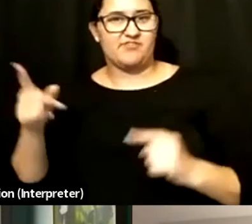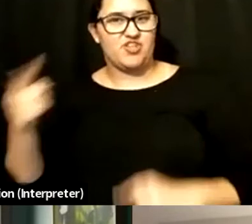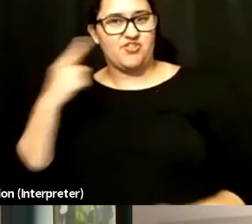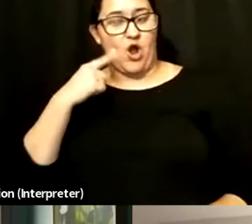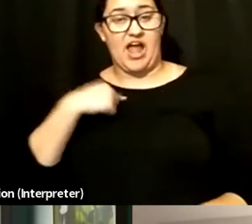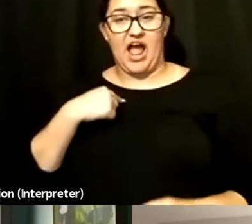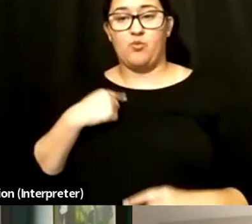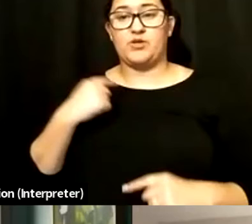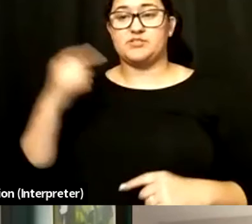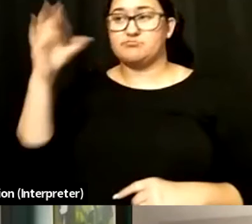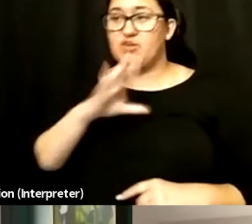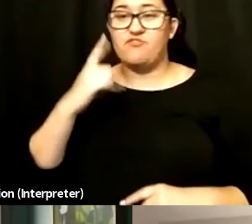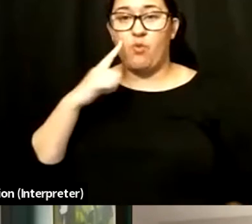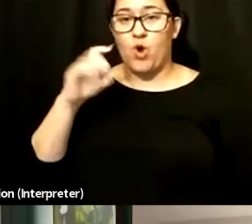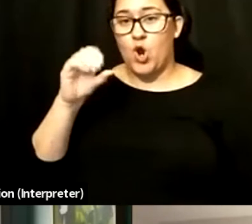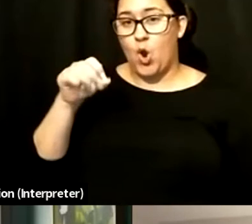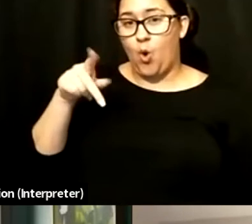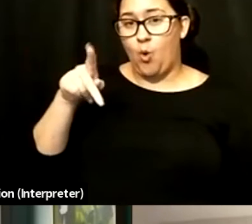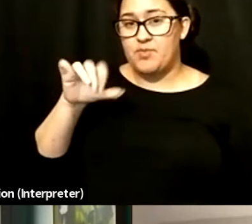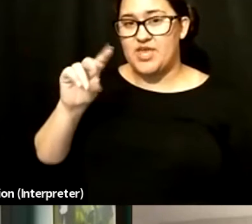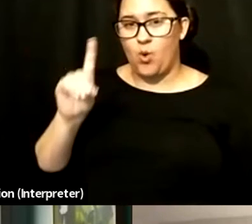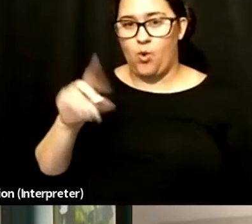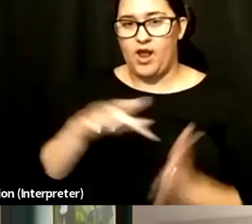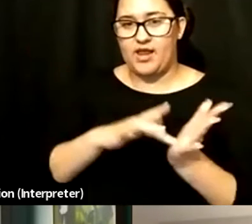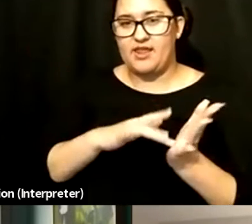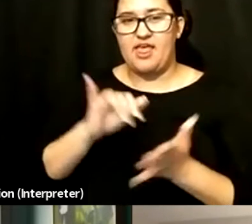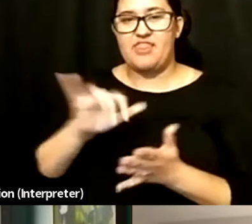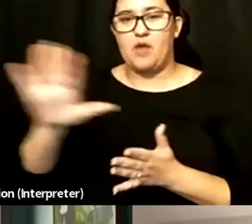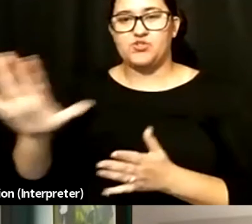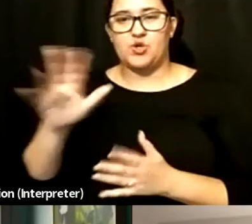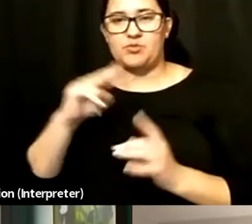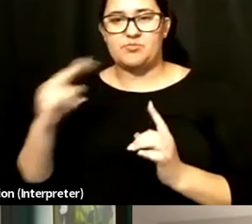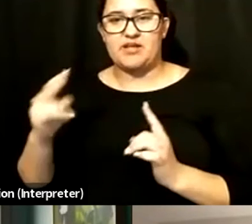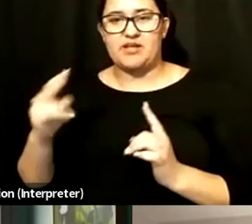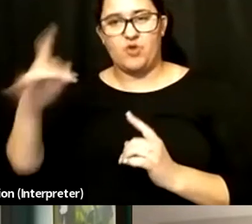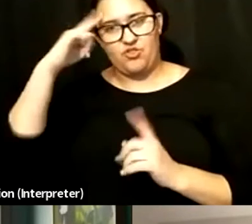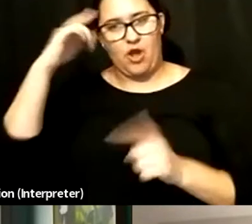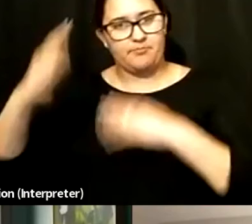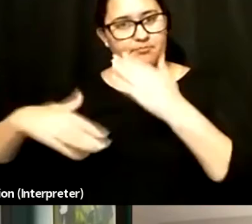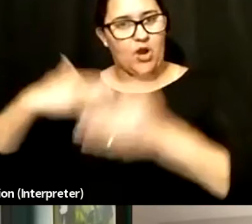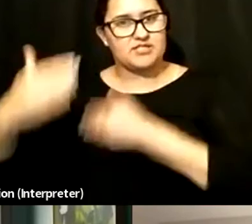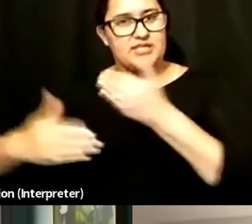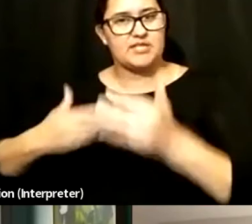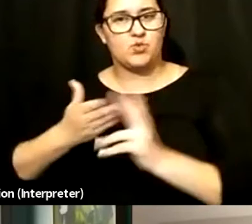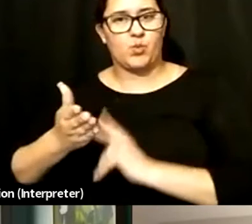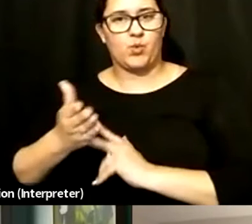that was her whole like idea and thought process, in the whole conversation. And